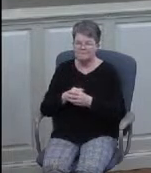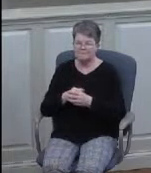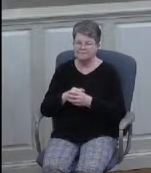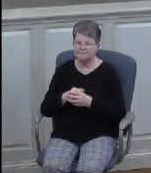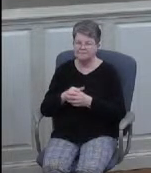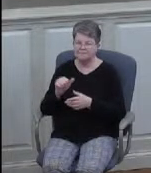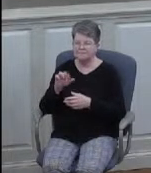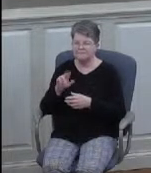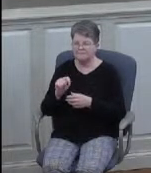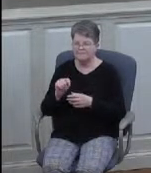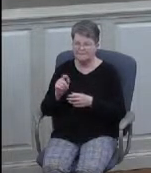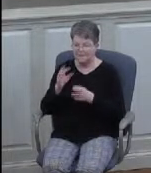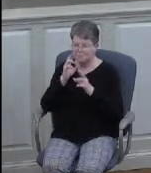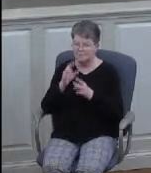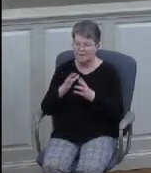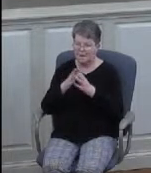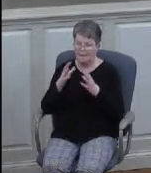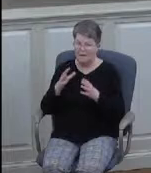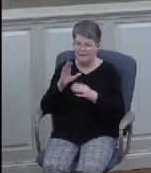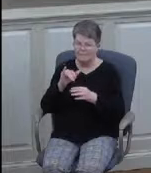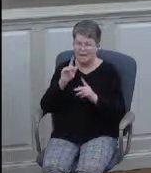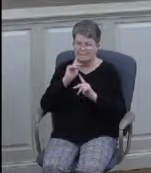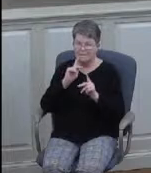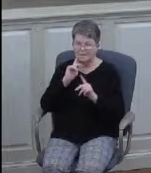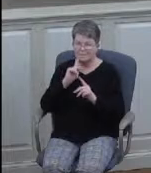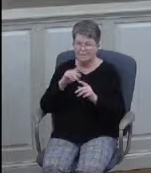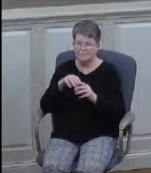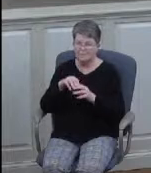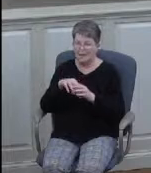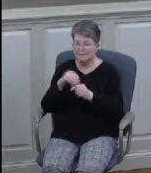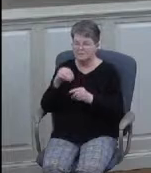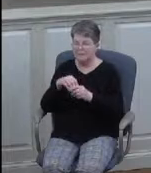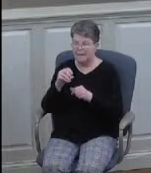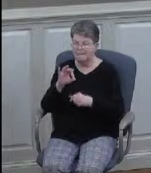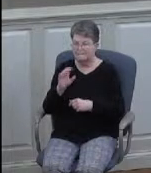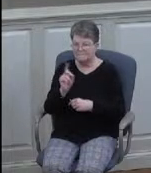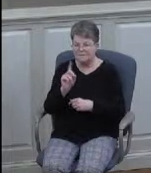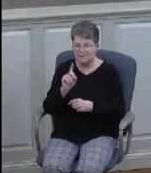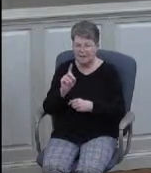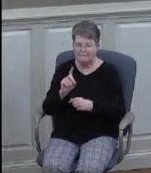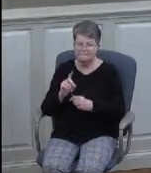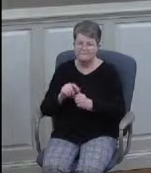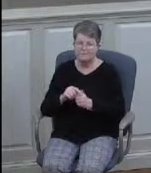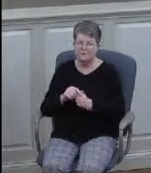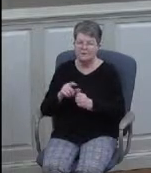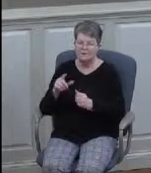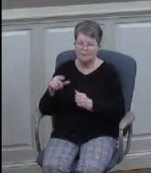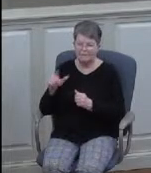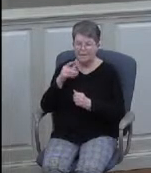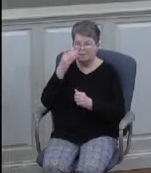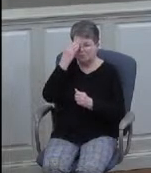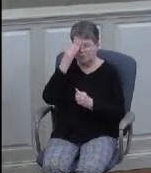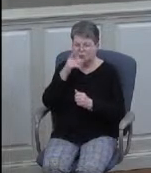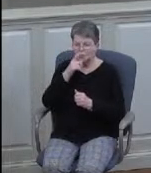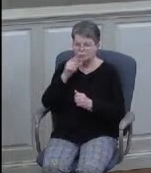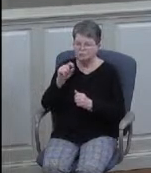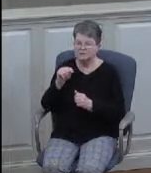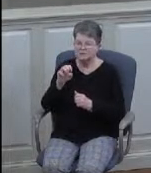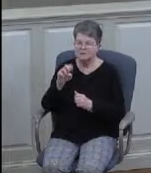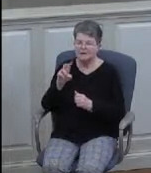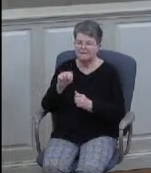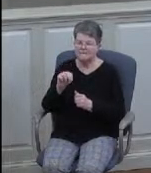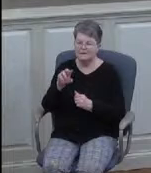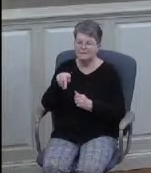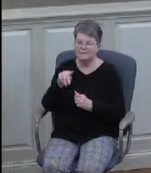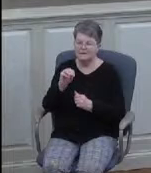is respected a lot by people outside of Danville, and people understand who Stephen Powell was, and so if there's a way